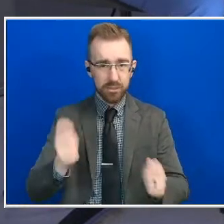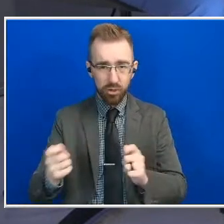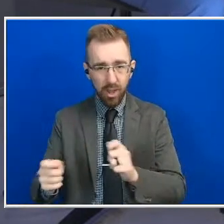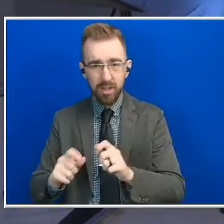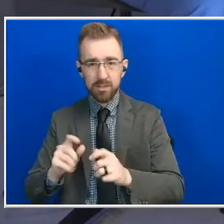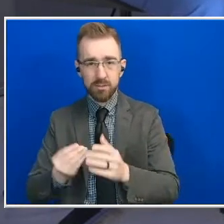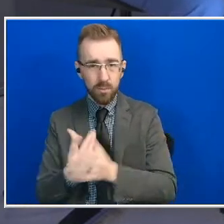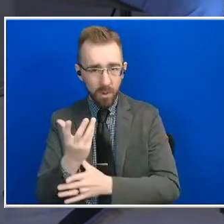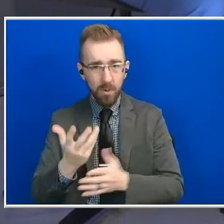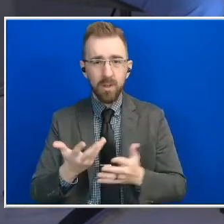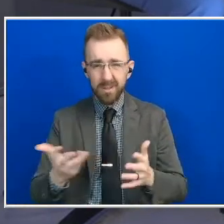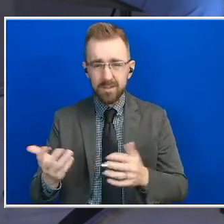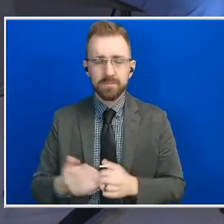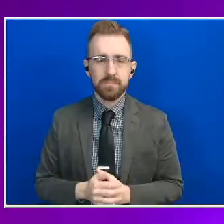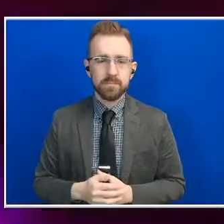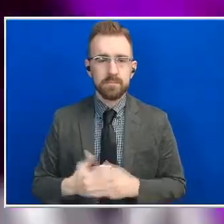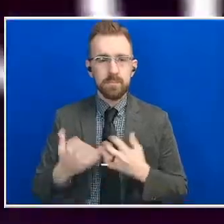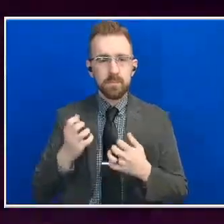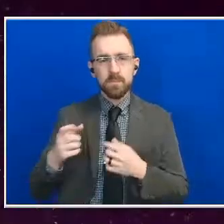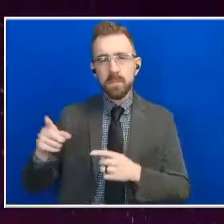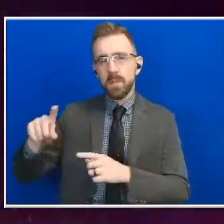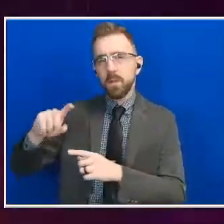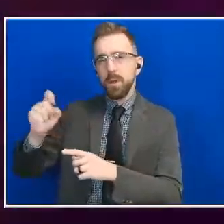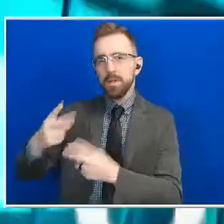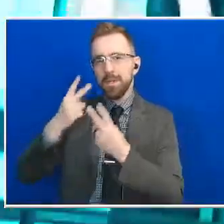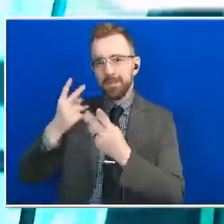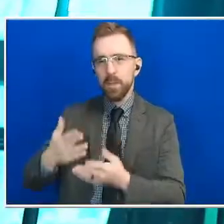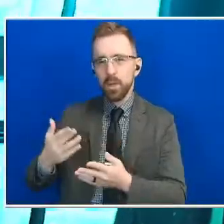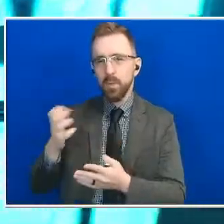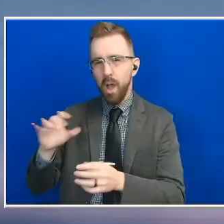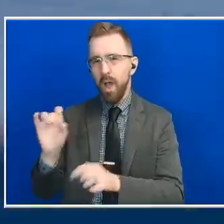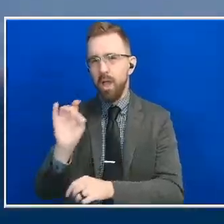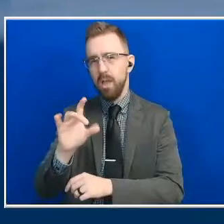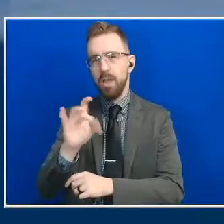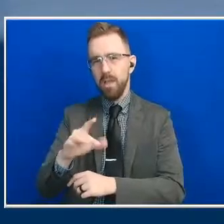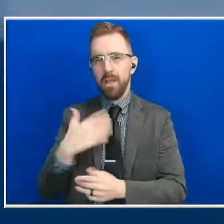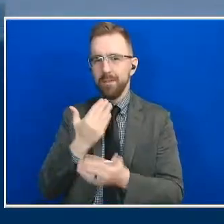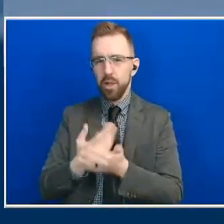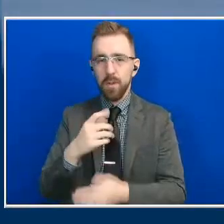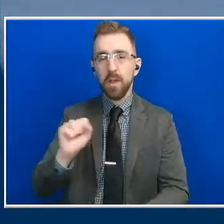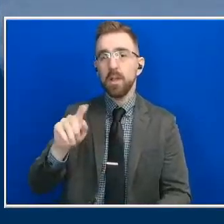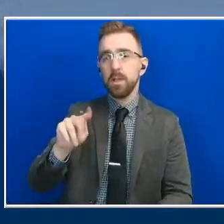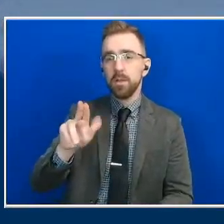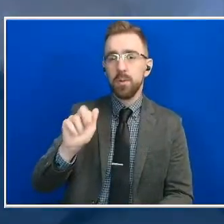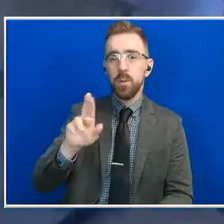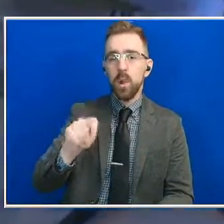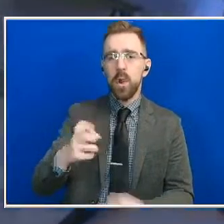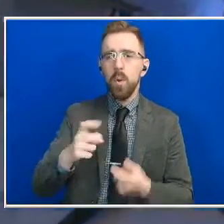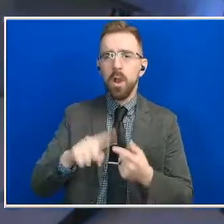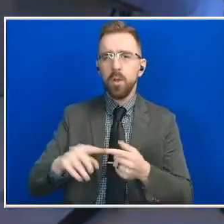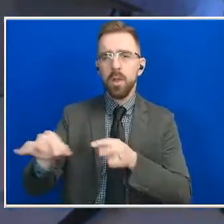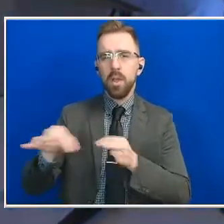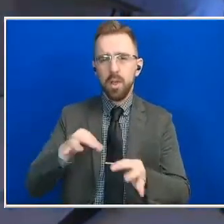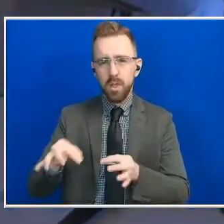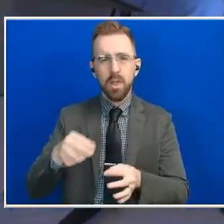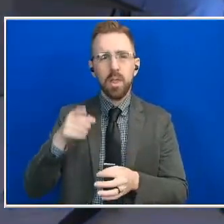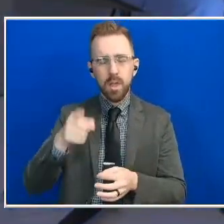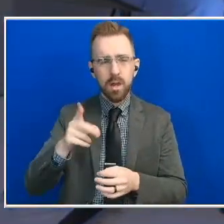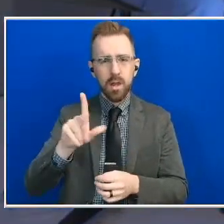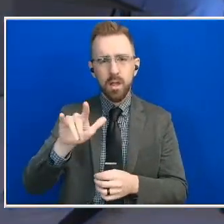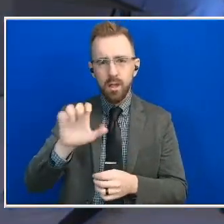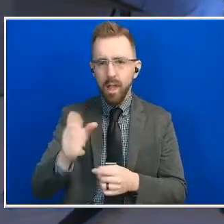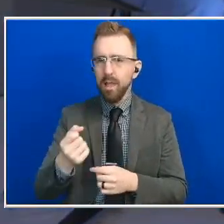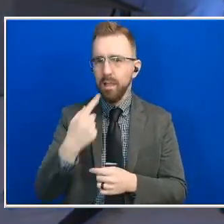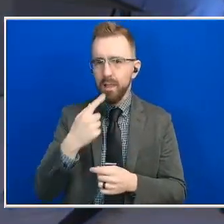some questions from our viewers this morning because we've got some good ones. And Stuart wants to know if you could explain more about that medication that Kyle's taking every day that has to delay his